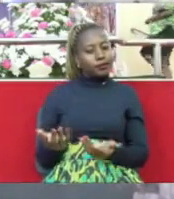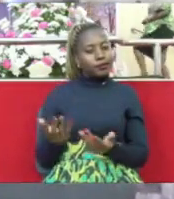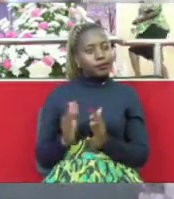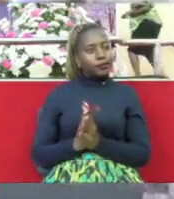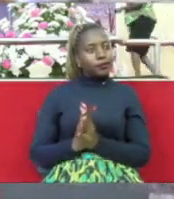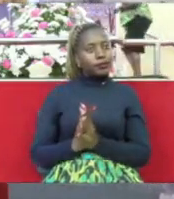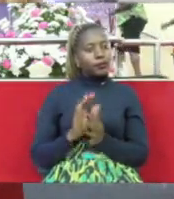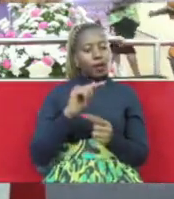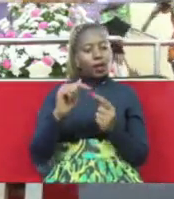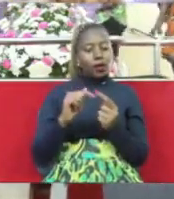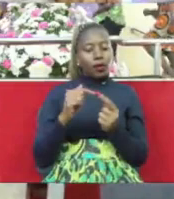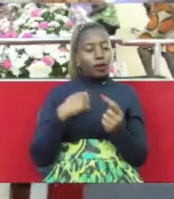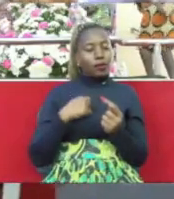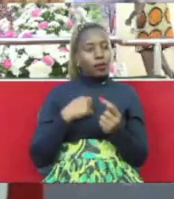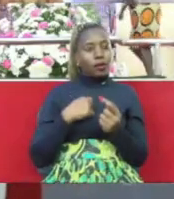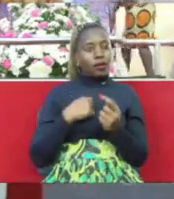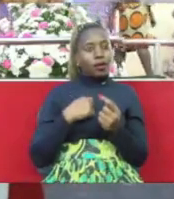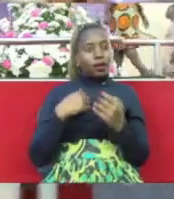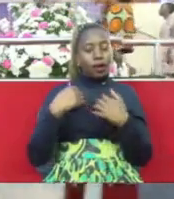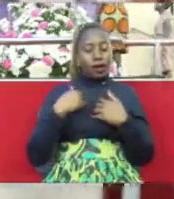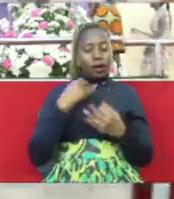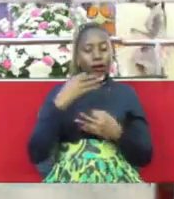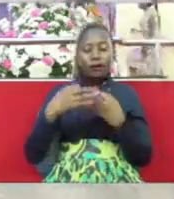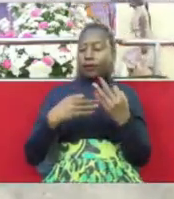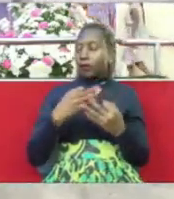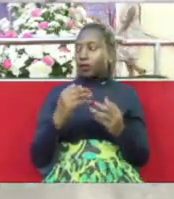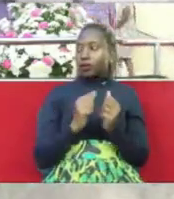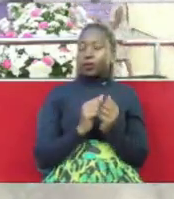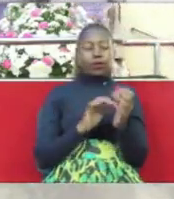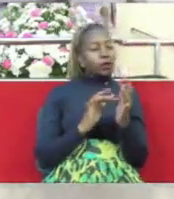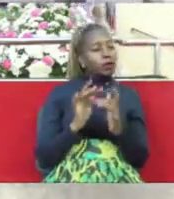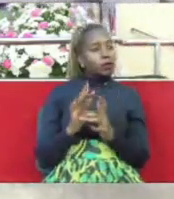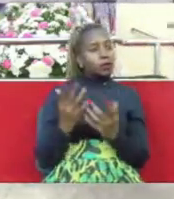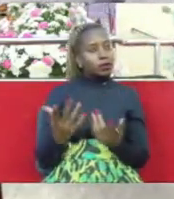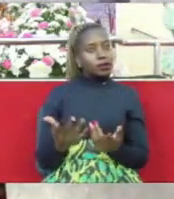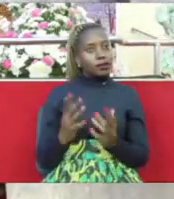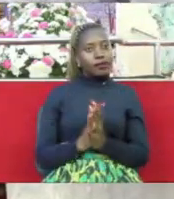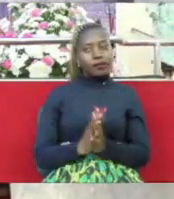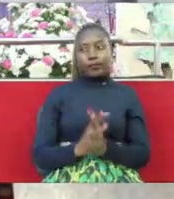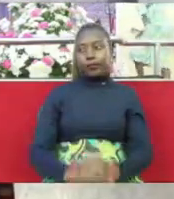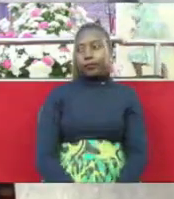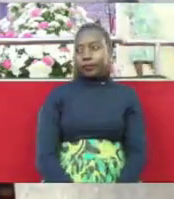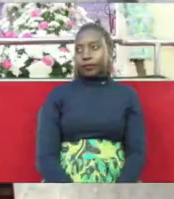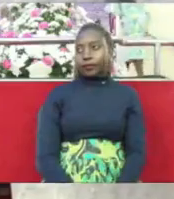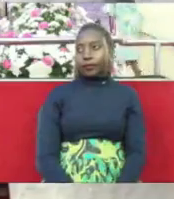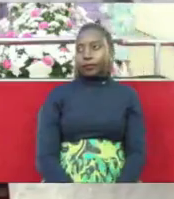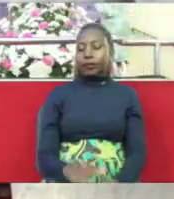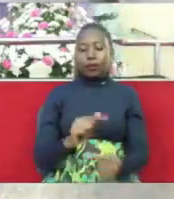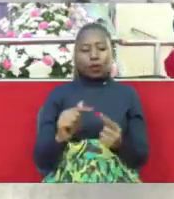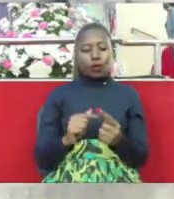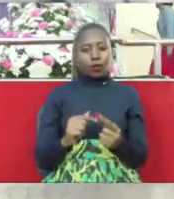When did I last have fellowship? Siku gani ilikuwa yangu ya mwisho kupata ushirika na yeye? When did I last